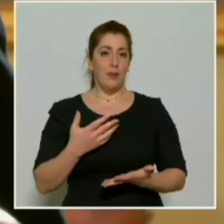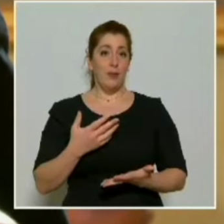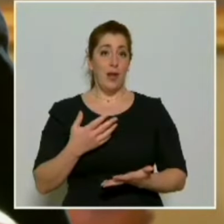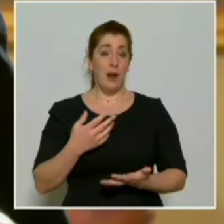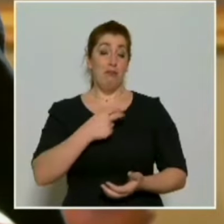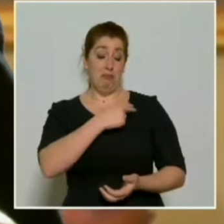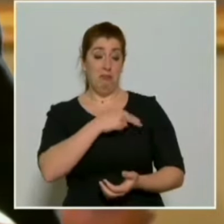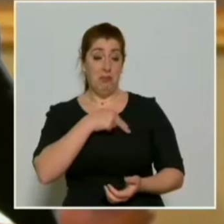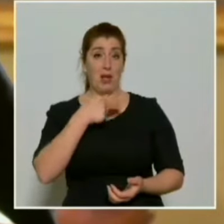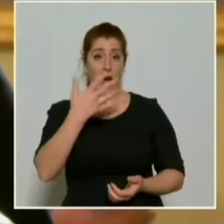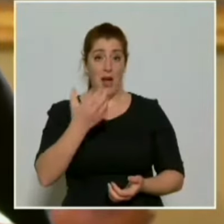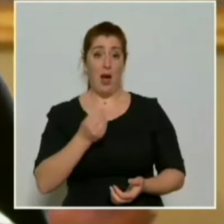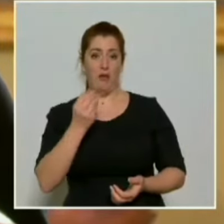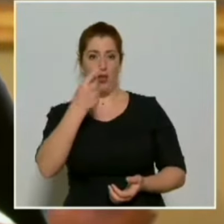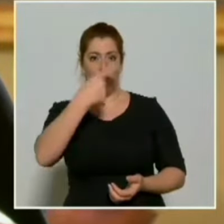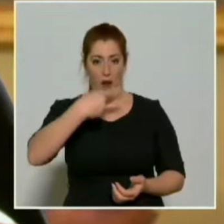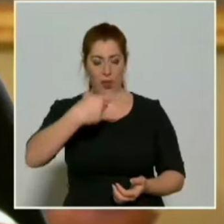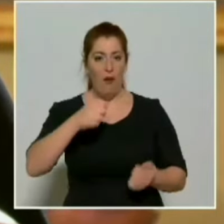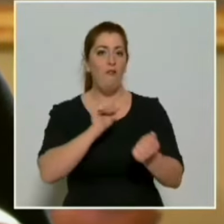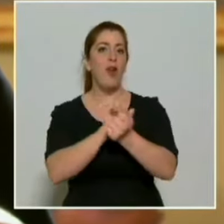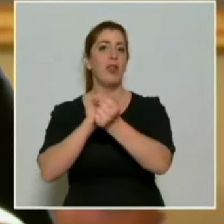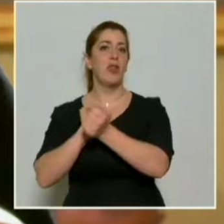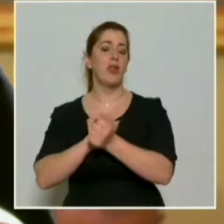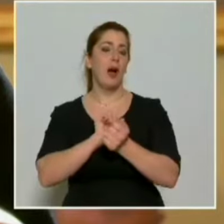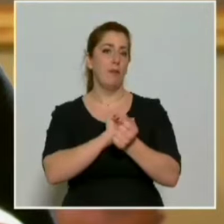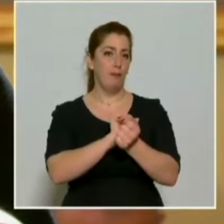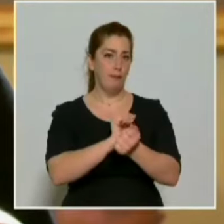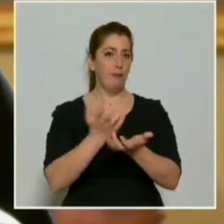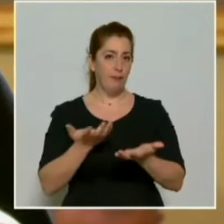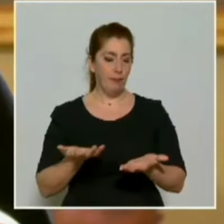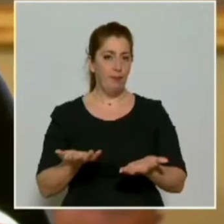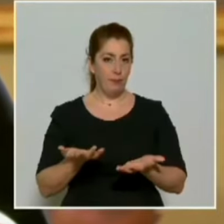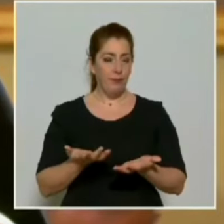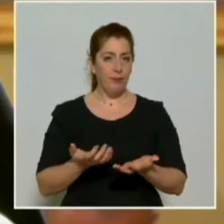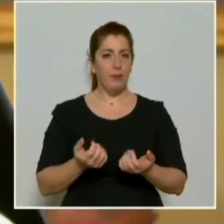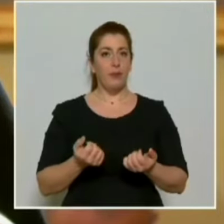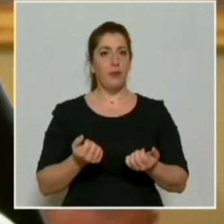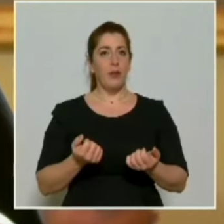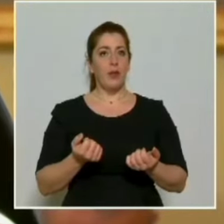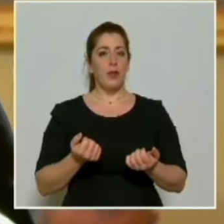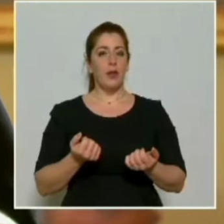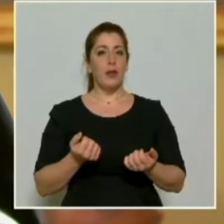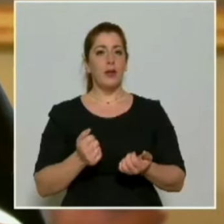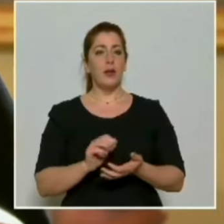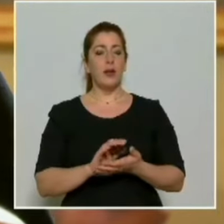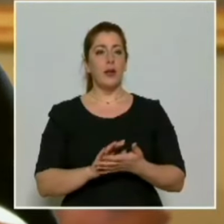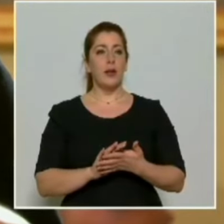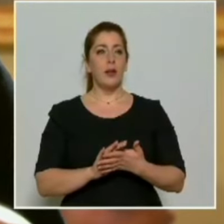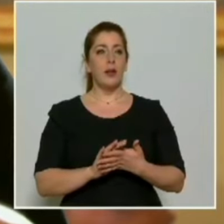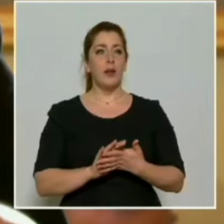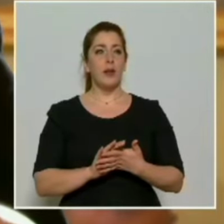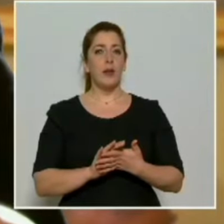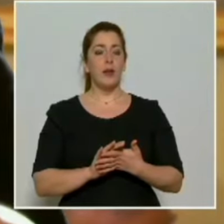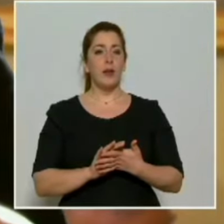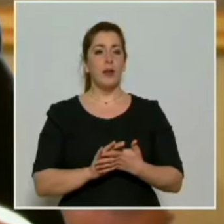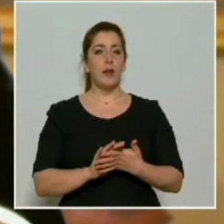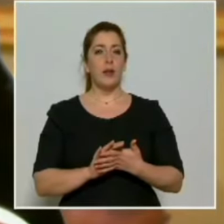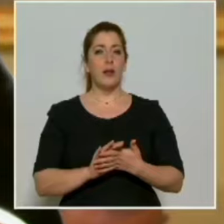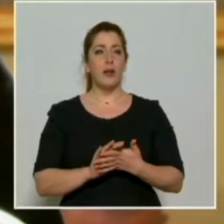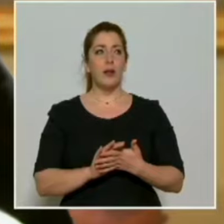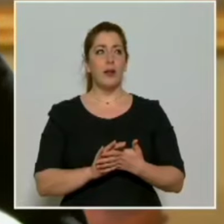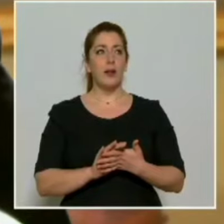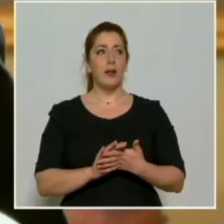ħafna ġranet li huma ngħidu huma ġranet nazzjonali. Hemm xi